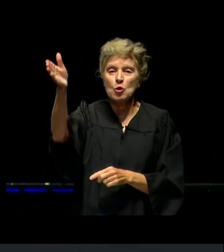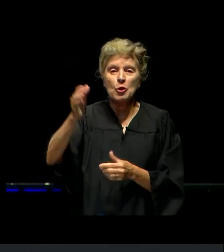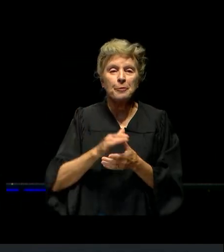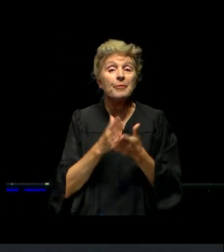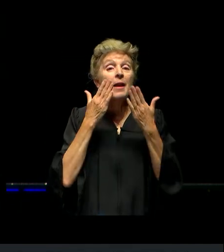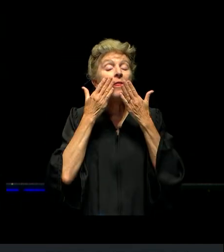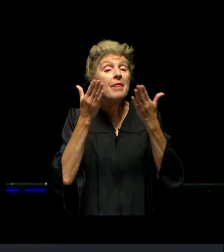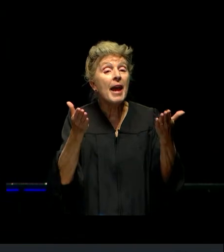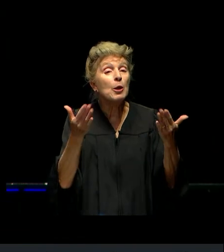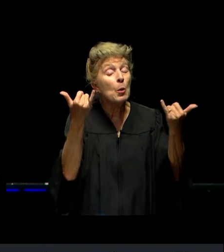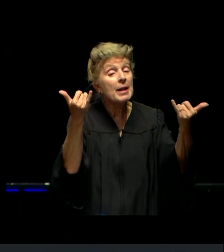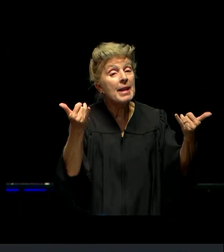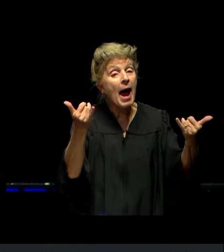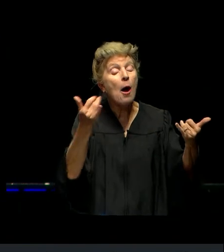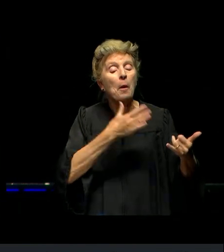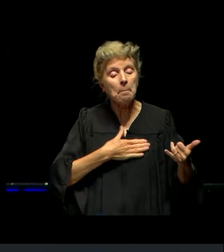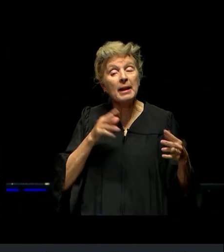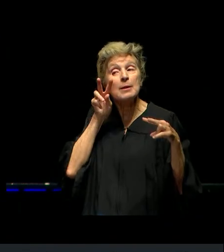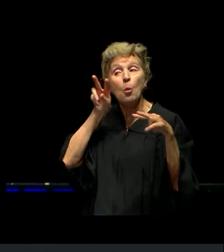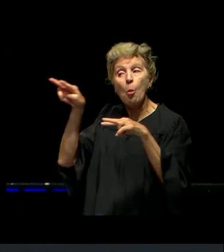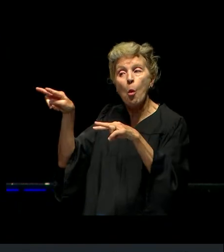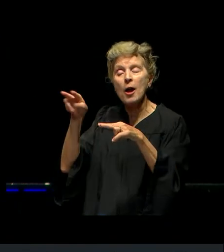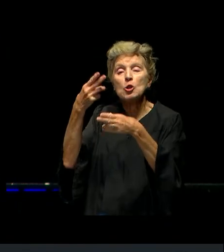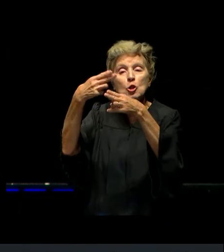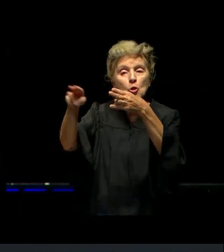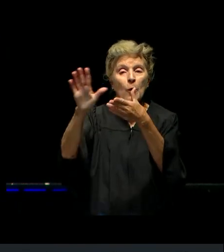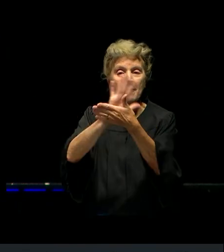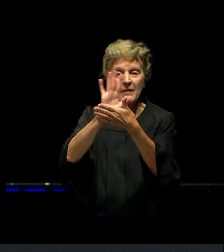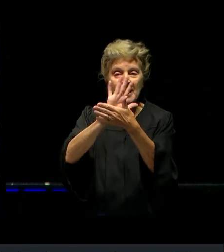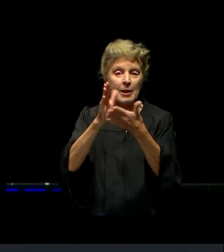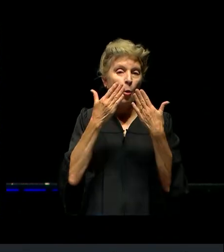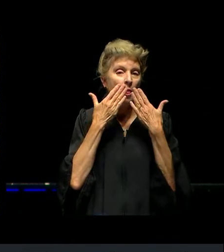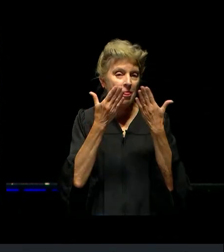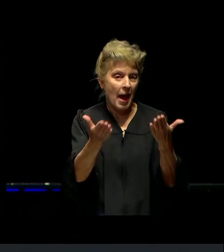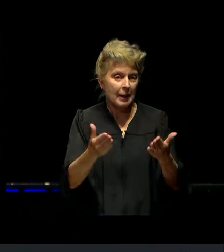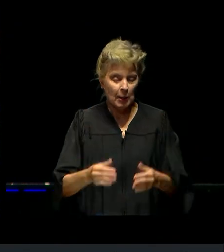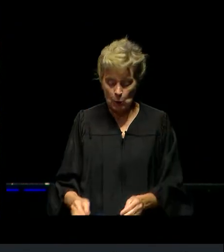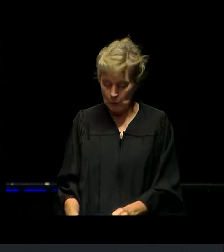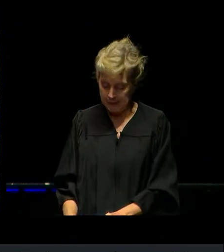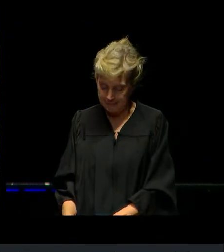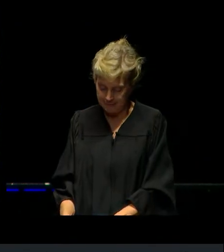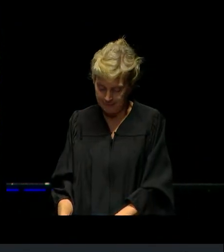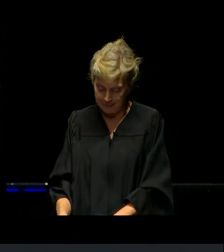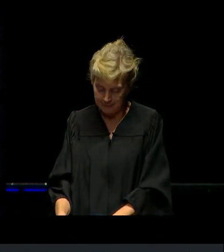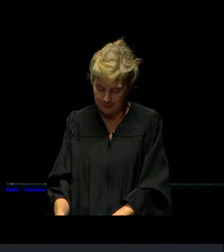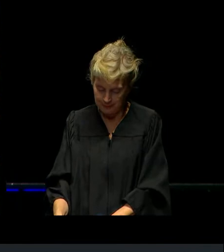Thank you, and I invite you now to enjoy a short video. Thank you.